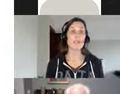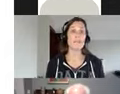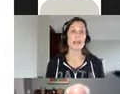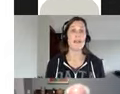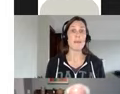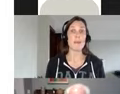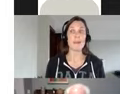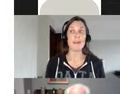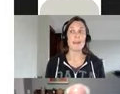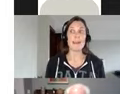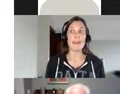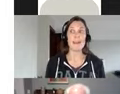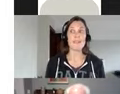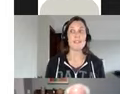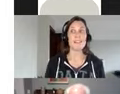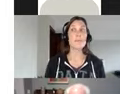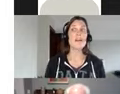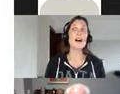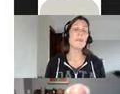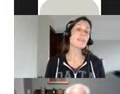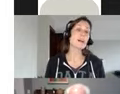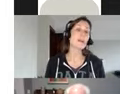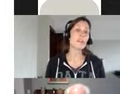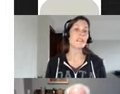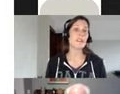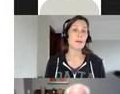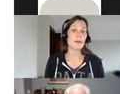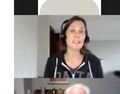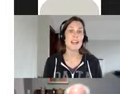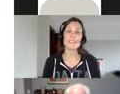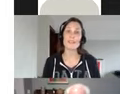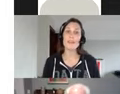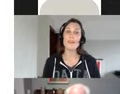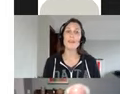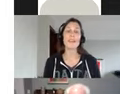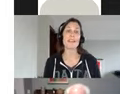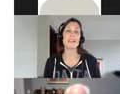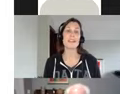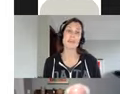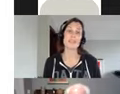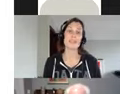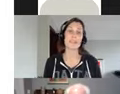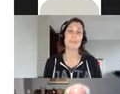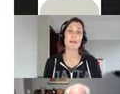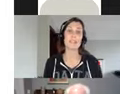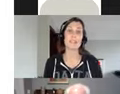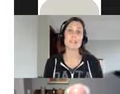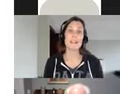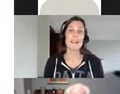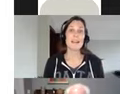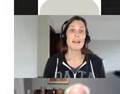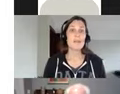a really bad map. And I've seen a couple comments about this that came up in the chat. So I know there are already some folks that are thinking about